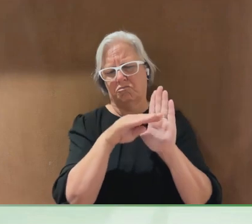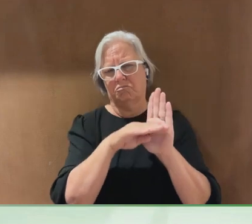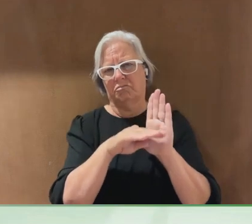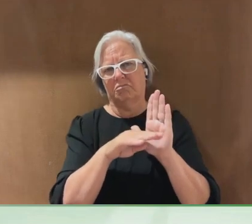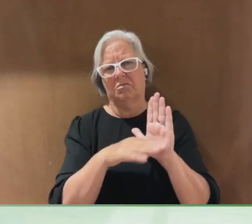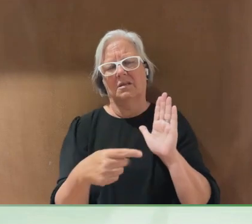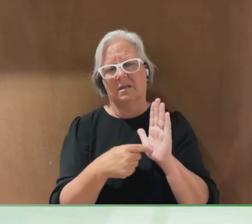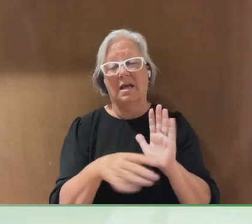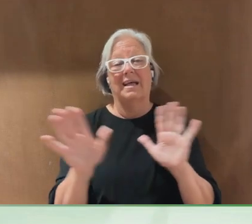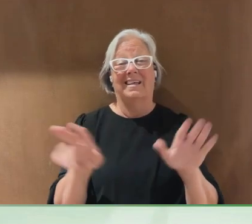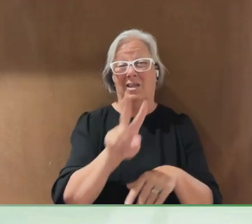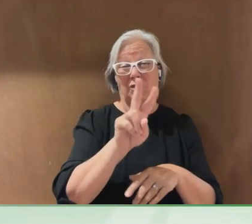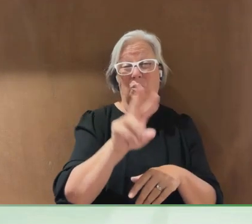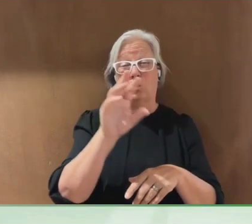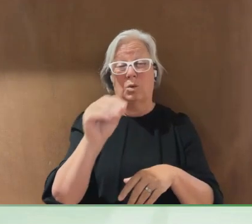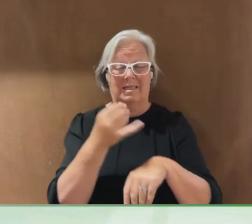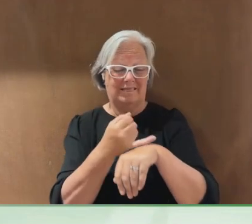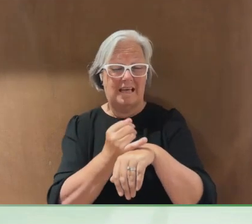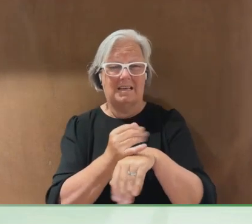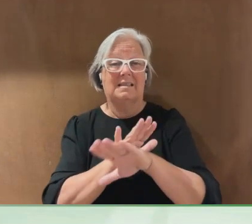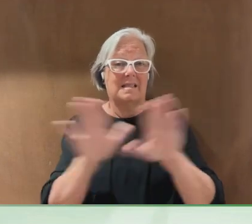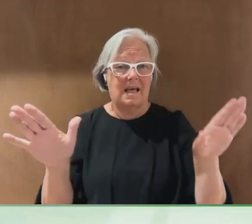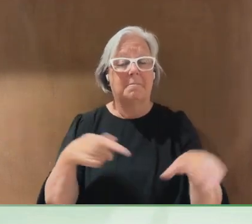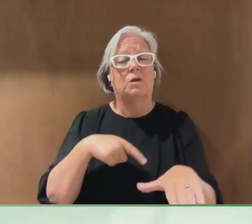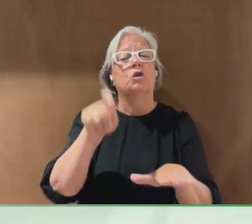seconds. Ladies and gentlemen of the jury, which is you guys,